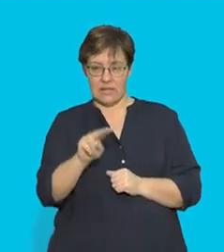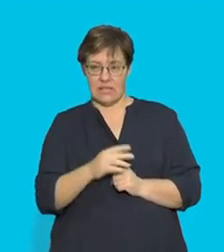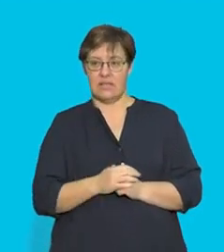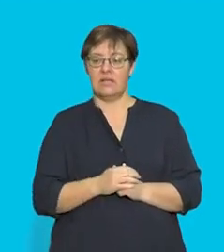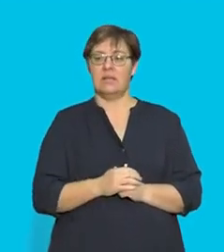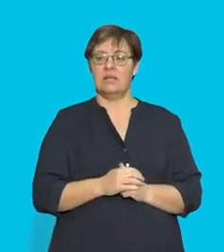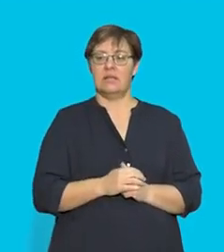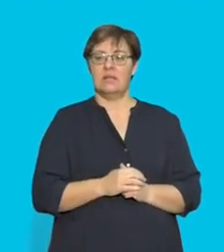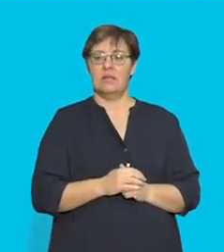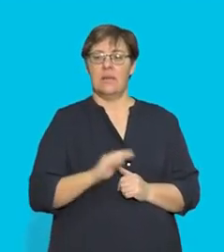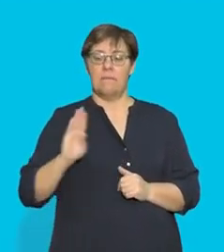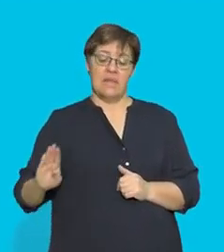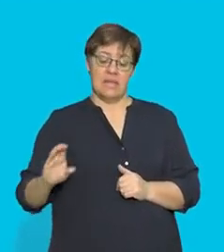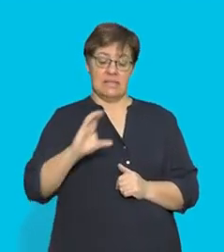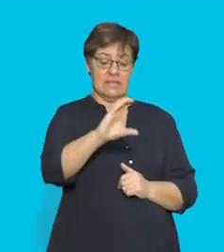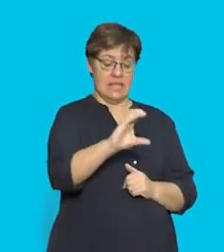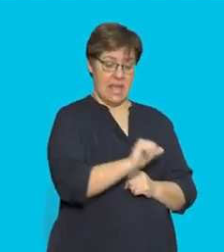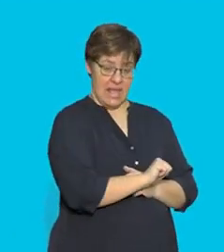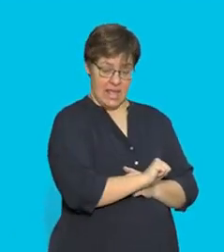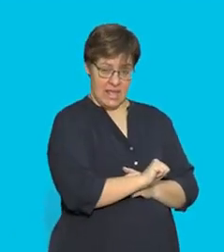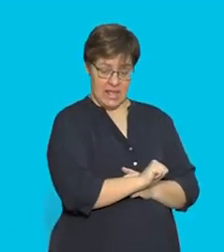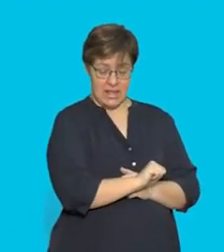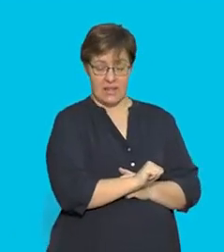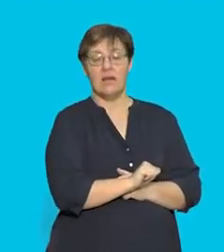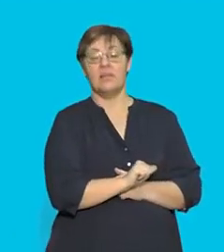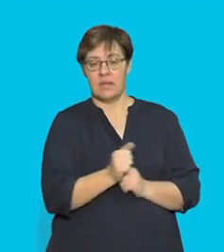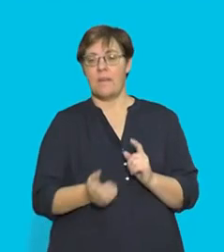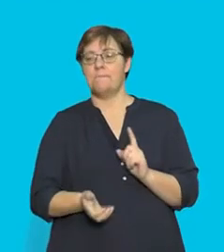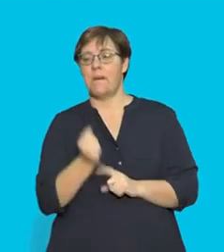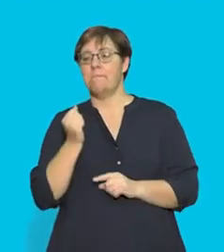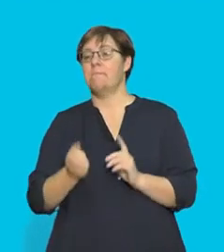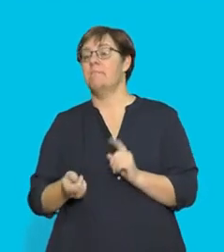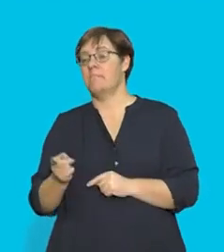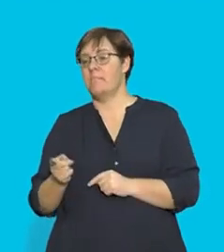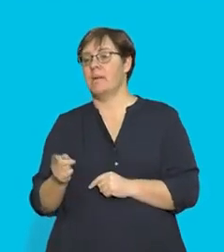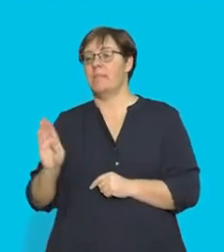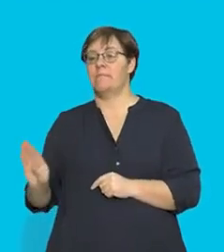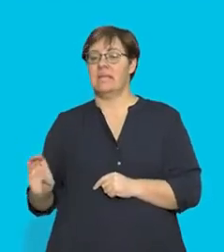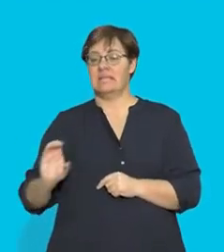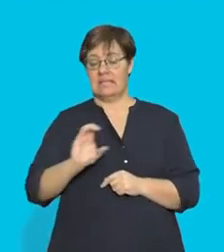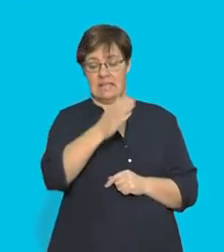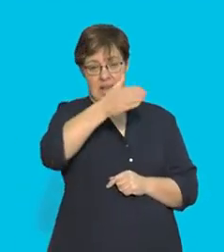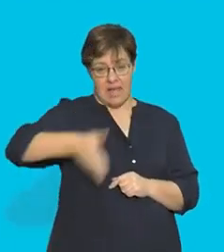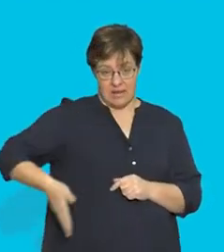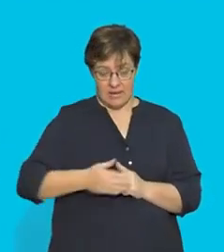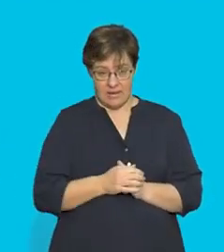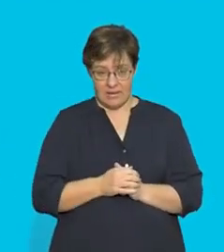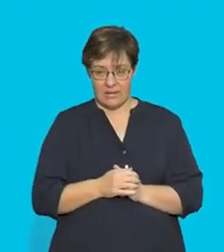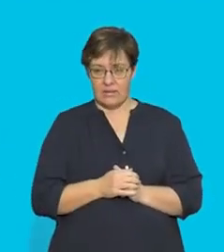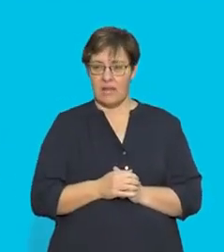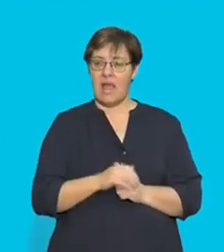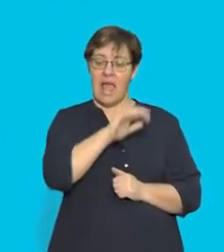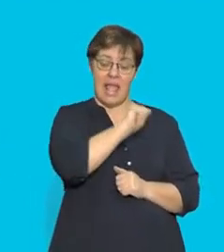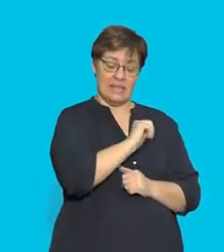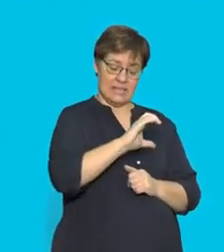triangle BCA, and trying to find angle BC. Remember, we found AC to